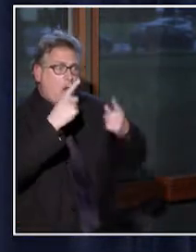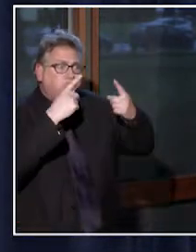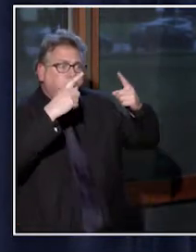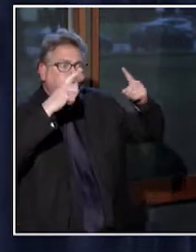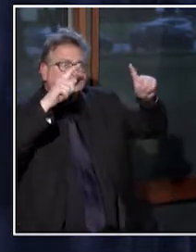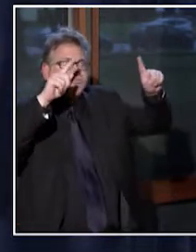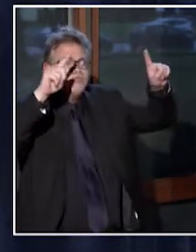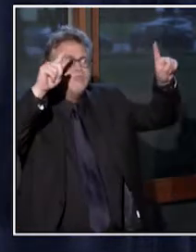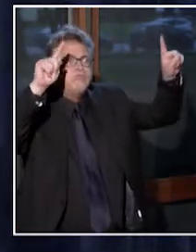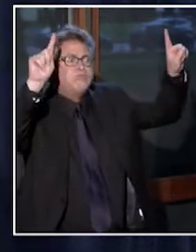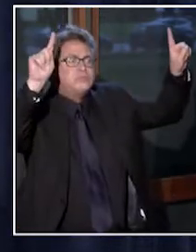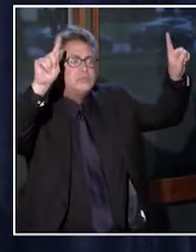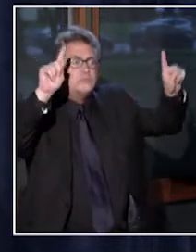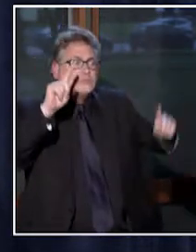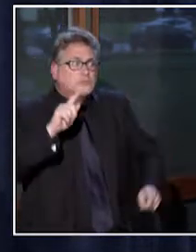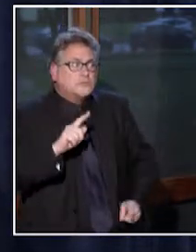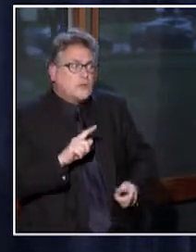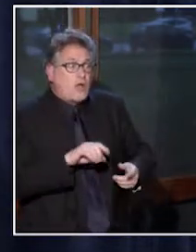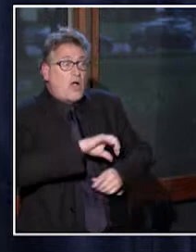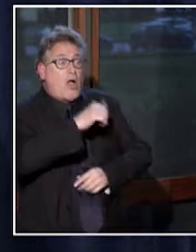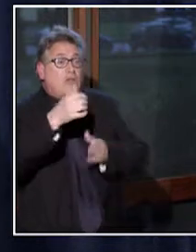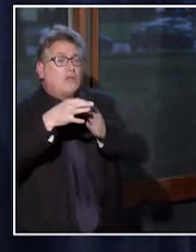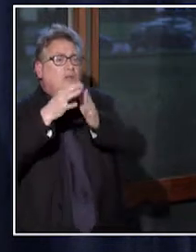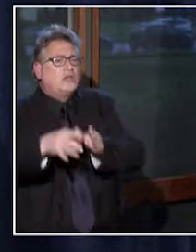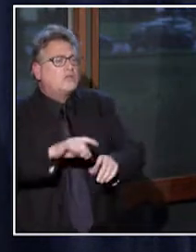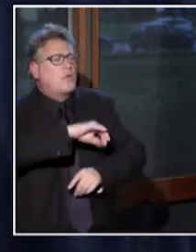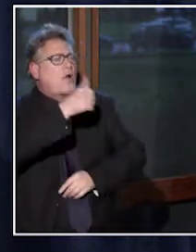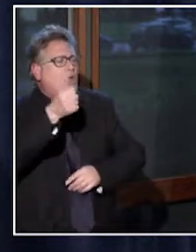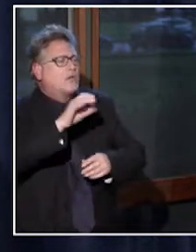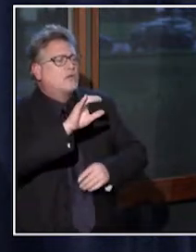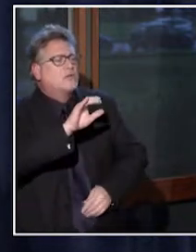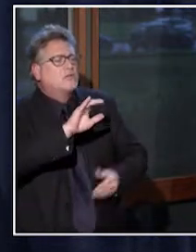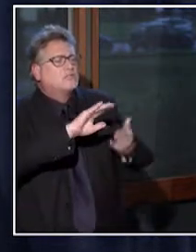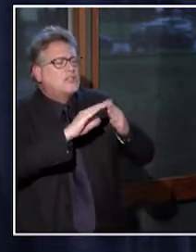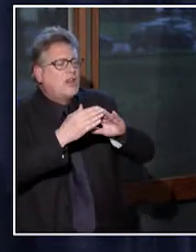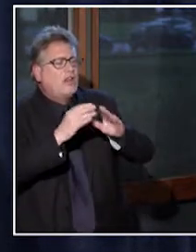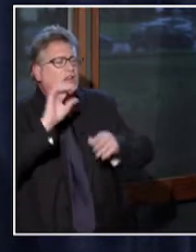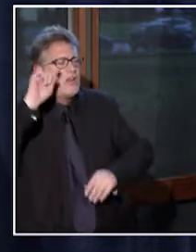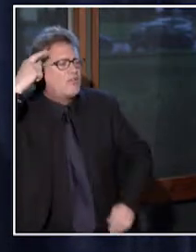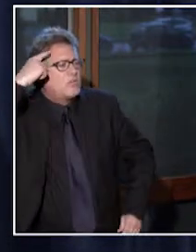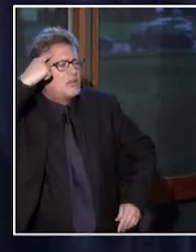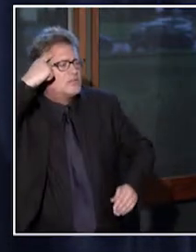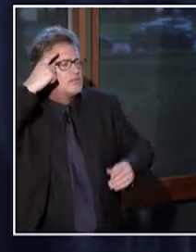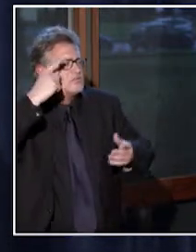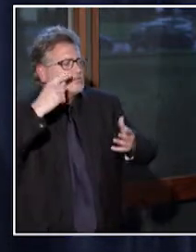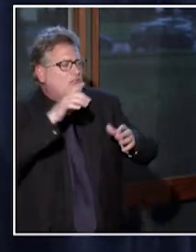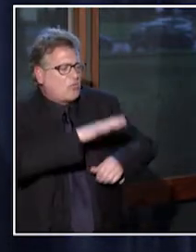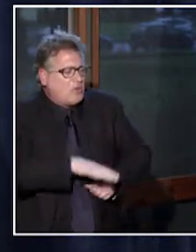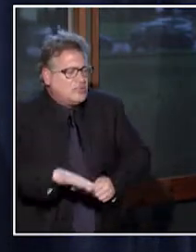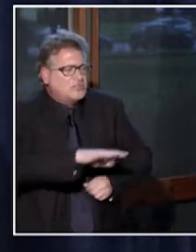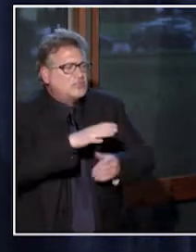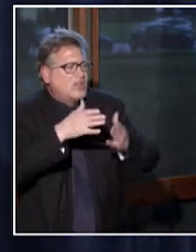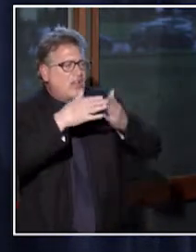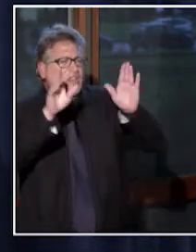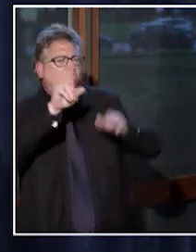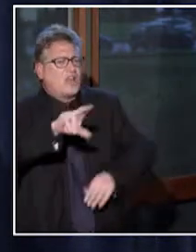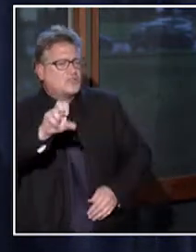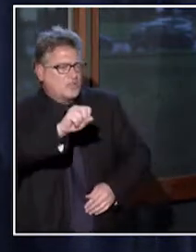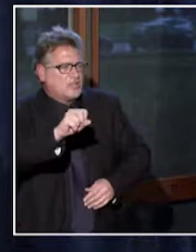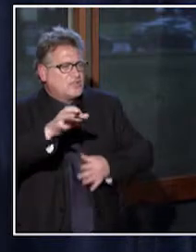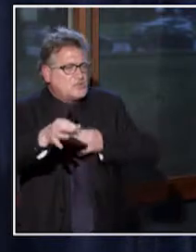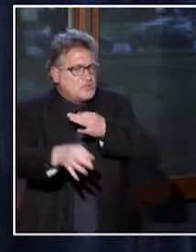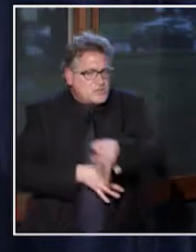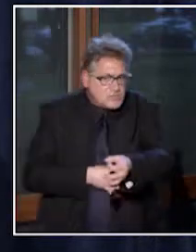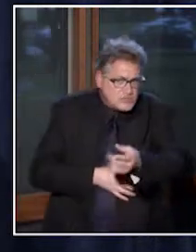been working with other leaders from municipal governments around the region and around the country to fill the void